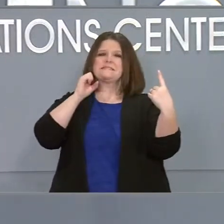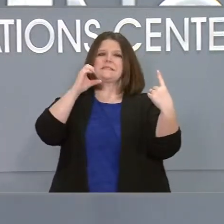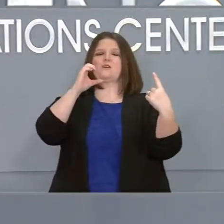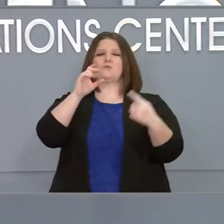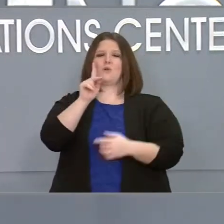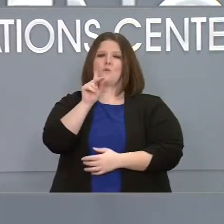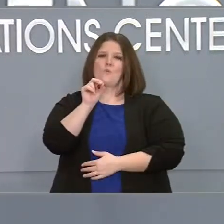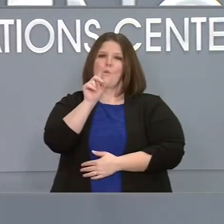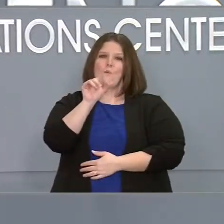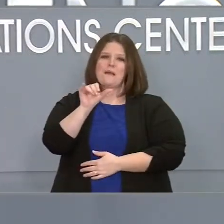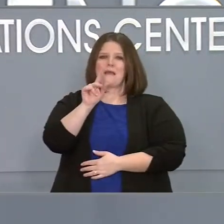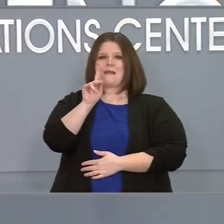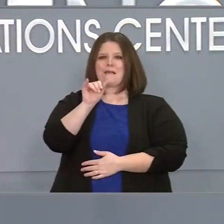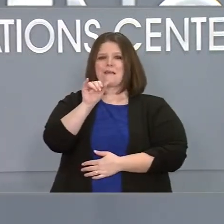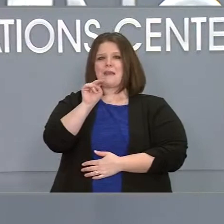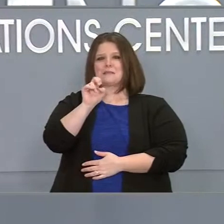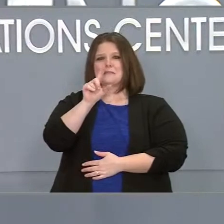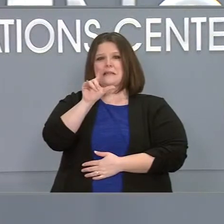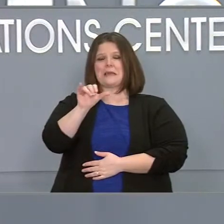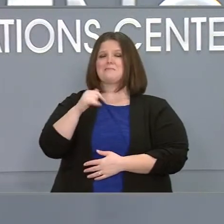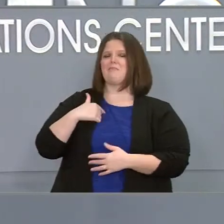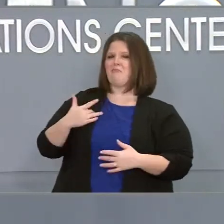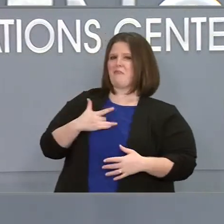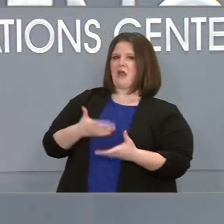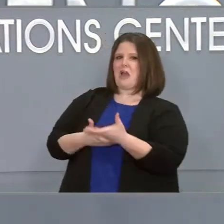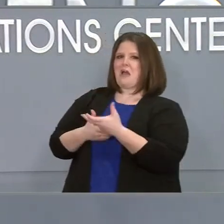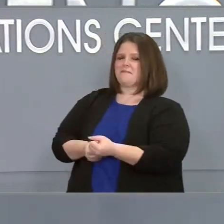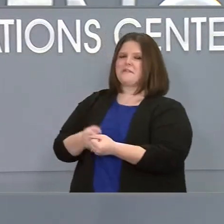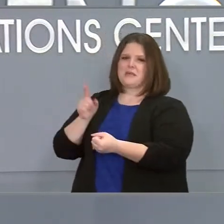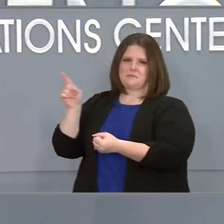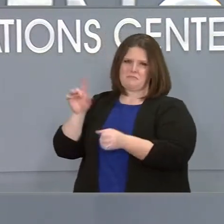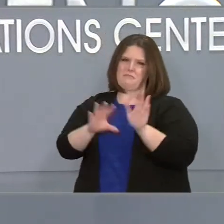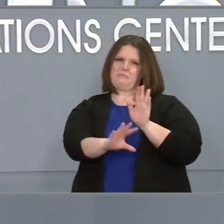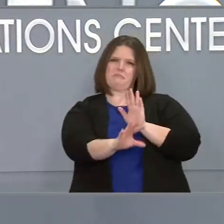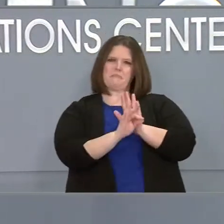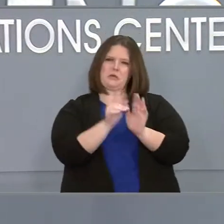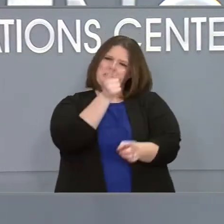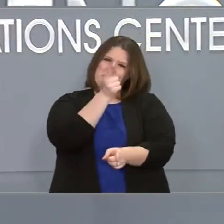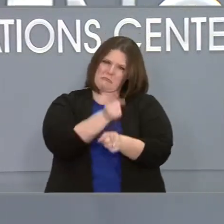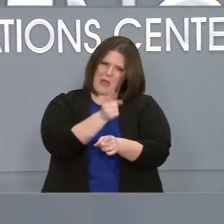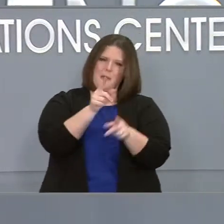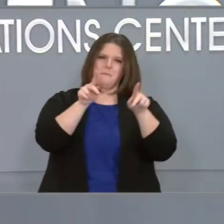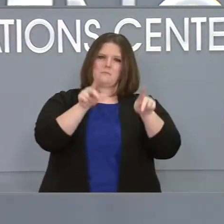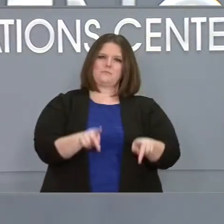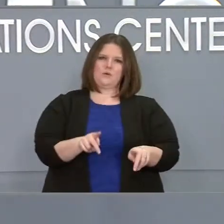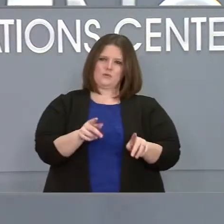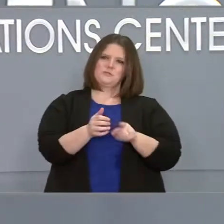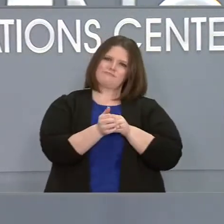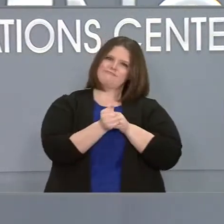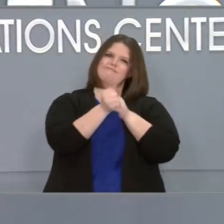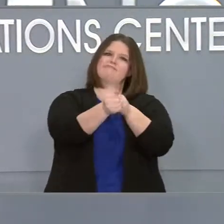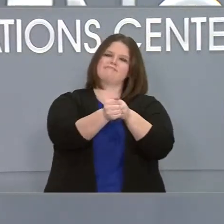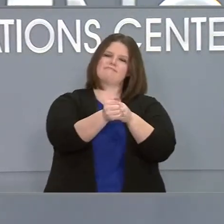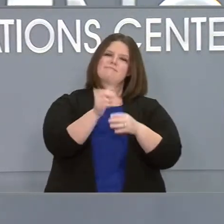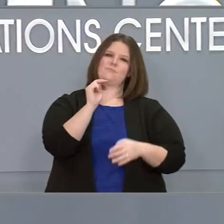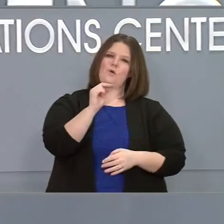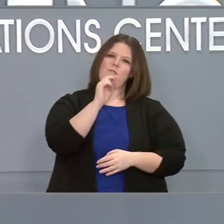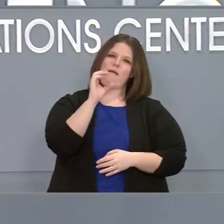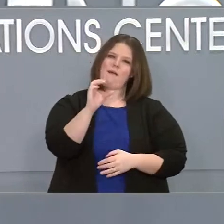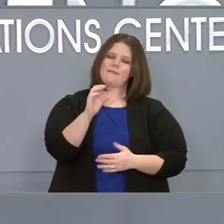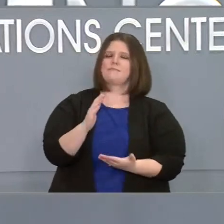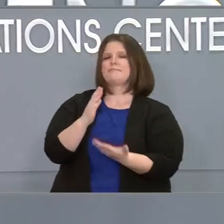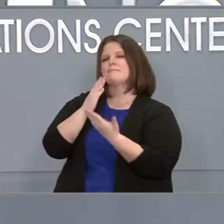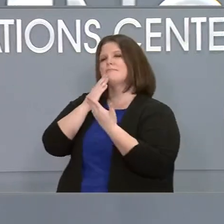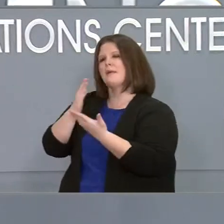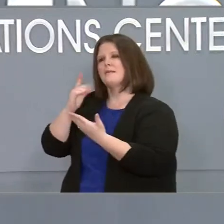say with certainty that Governor Cooper has appointed exactly the right leader for this next leg of the race. Thank you,